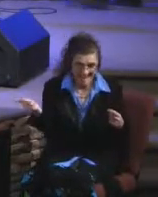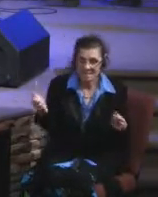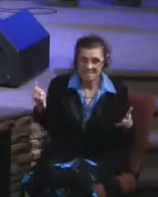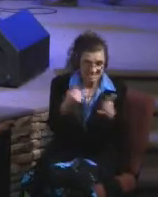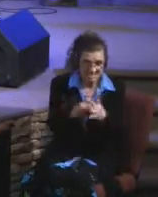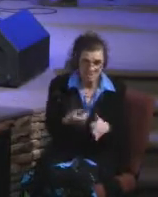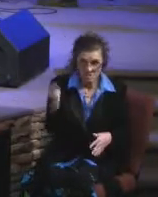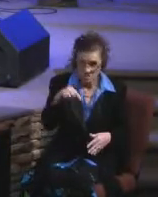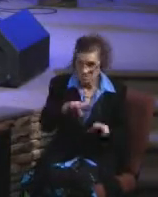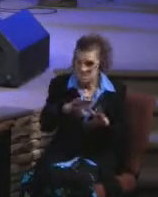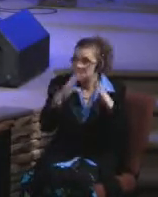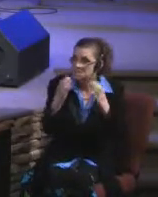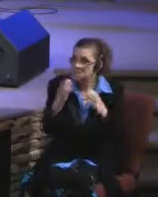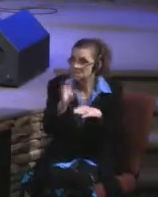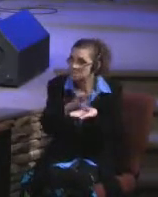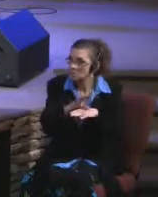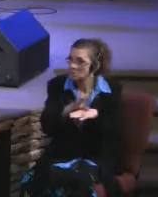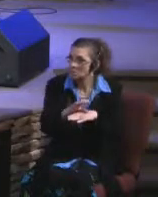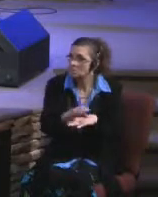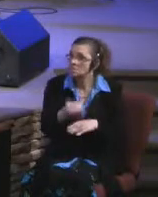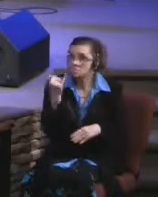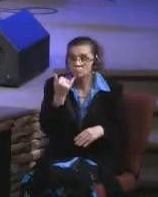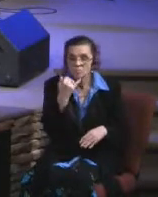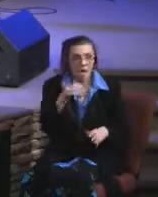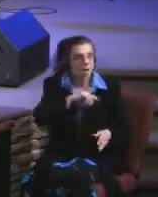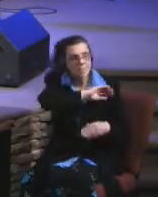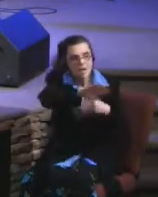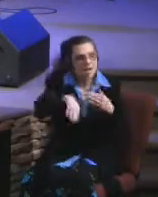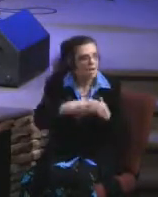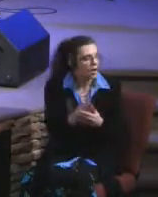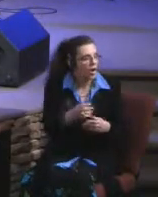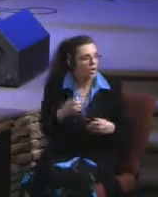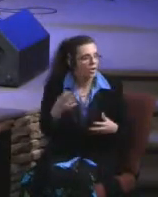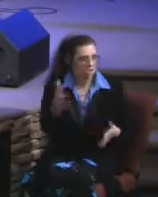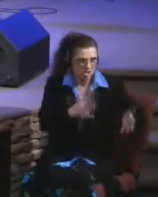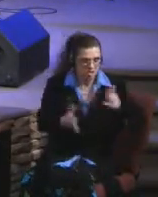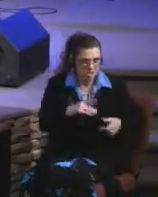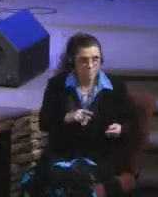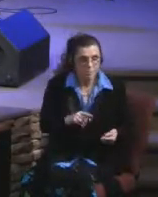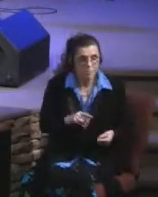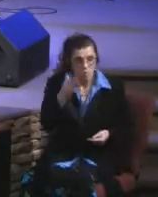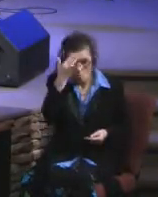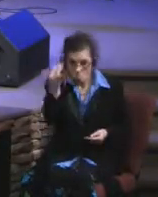did on the children of Israel. They all suffered because of one man's sin.